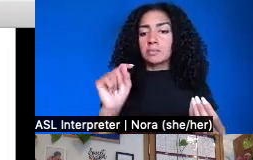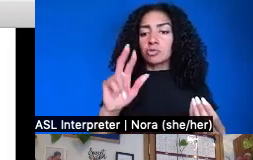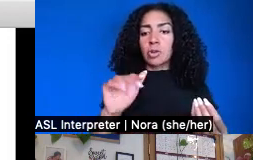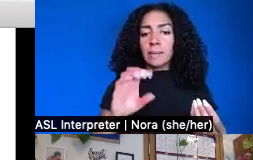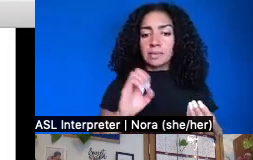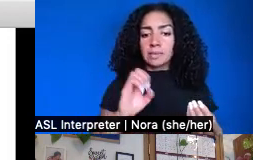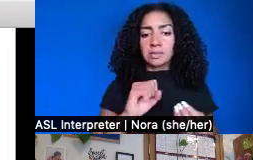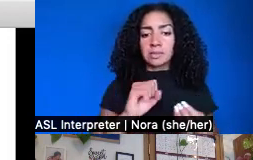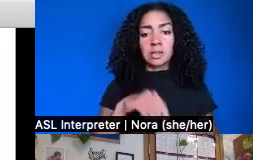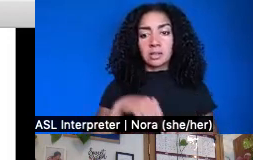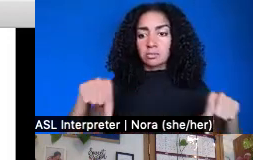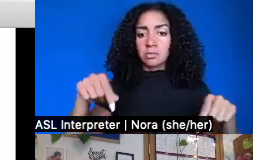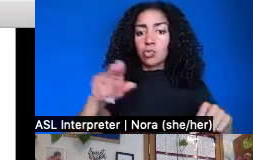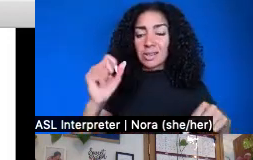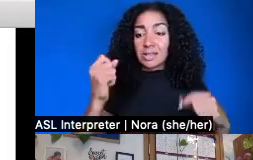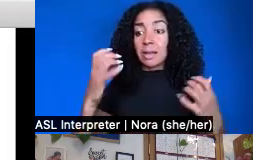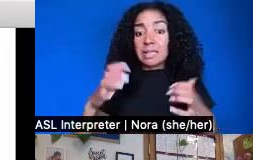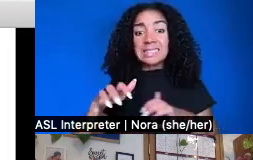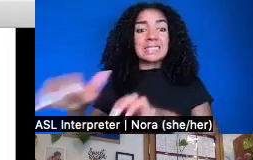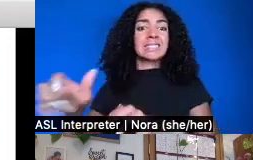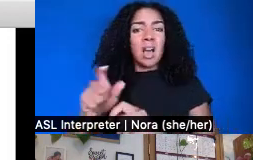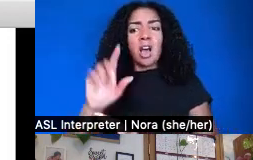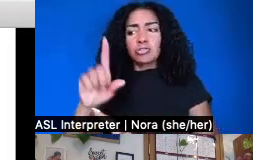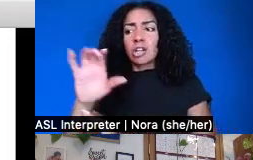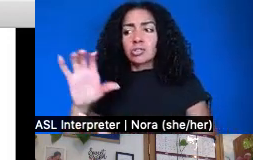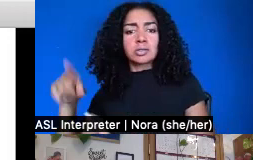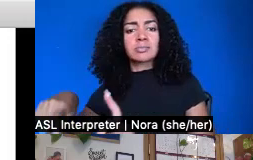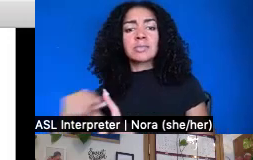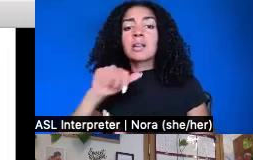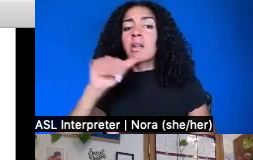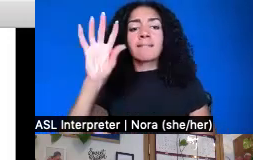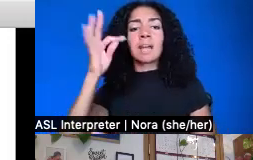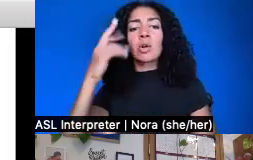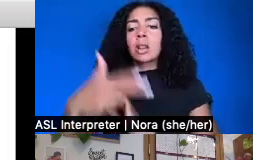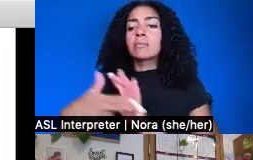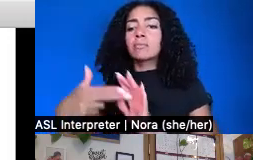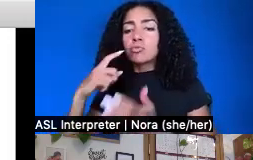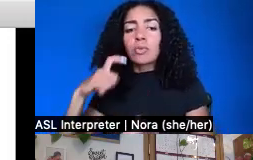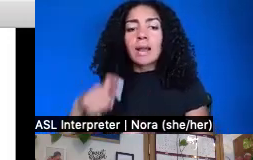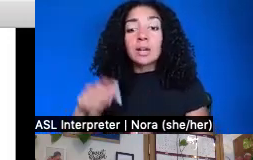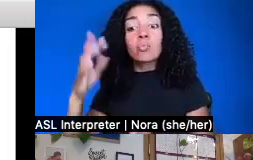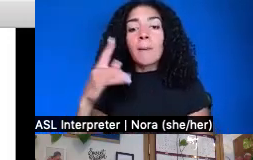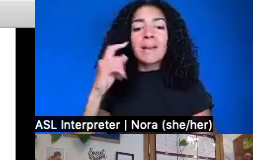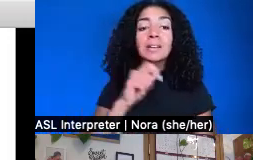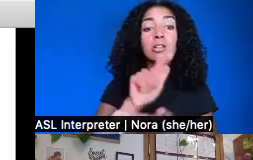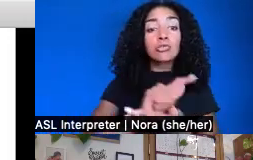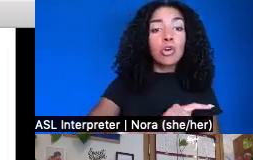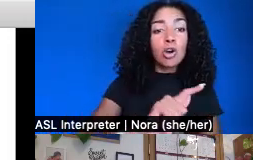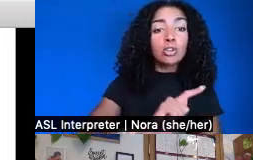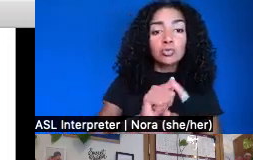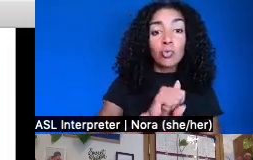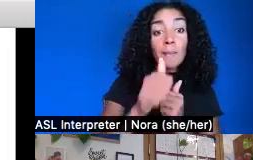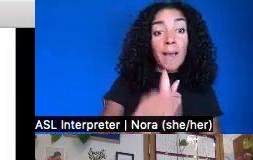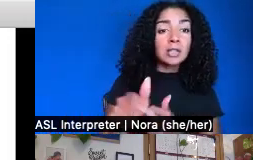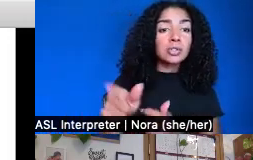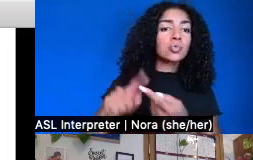hundreds that are not federally recognized because legislation or laws were passed to erase